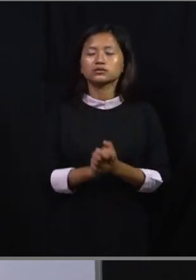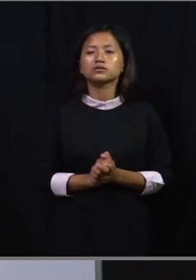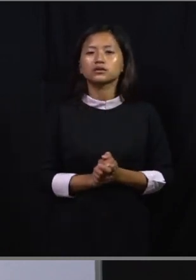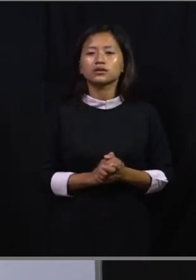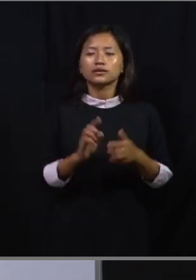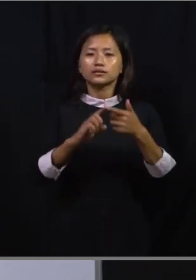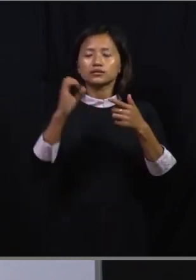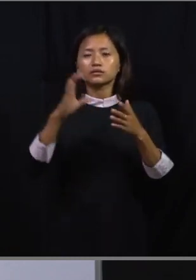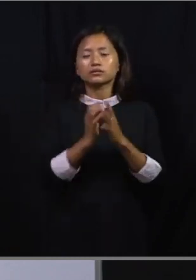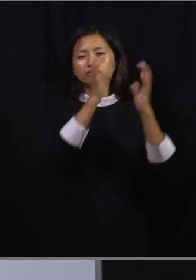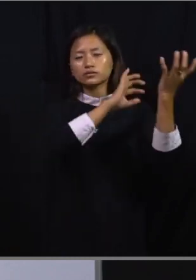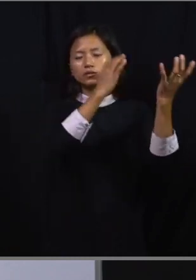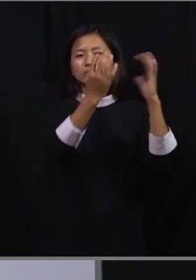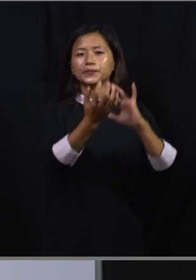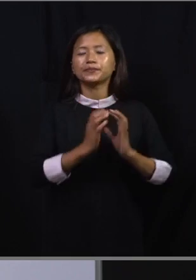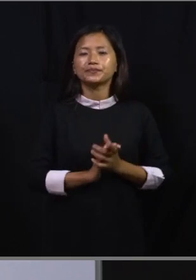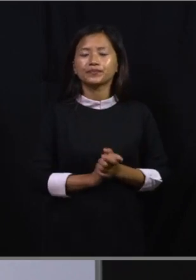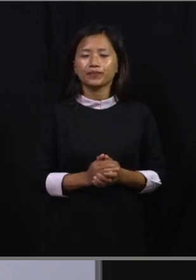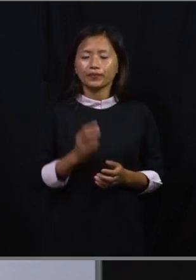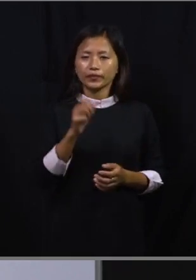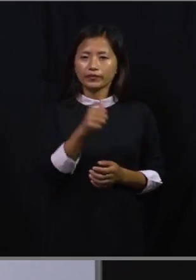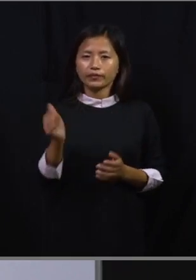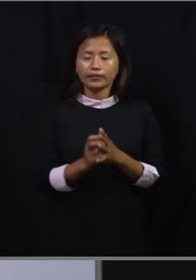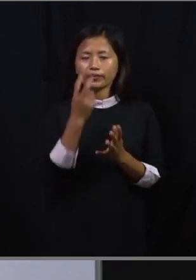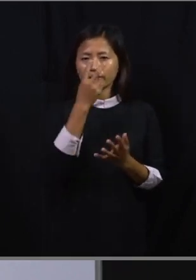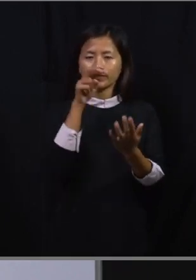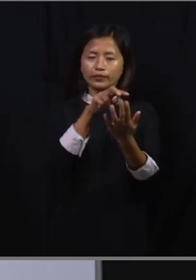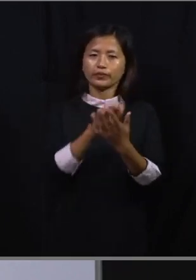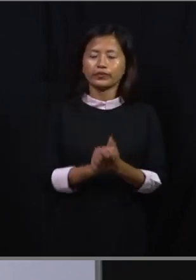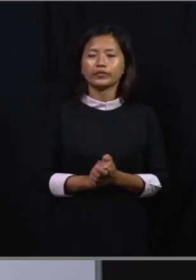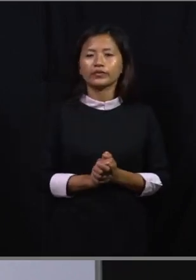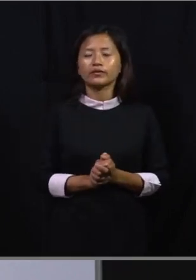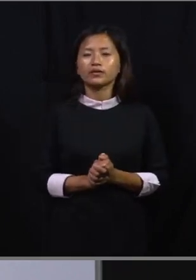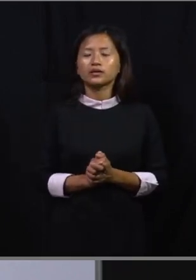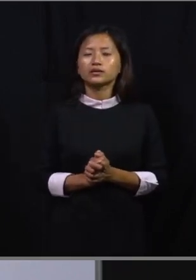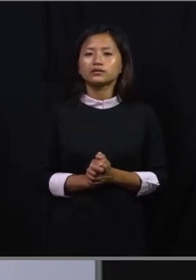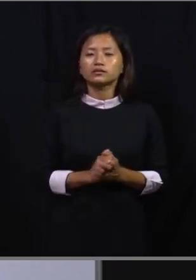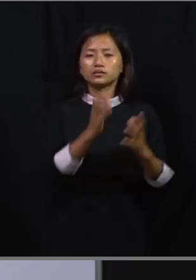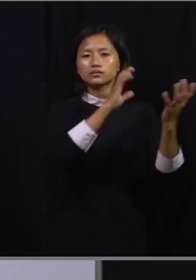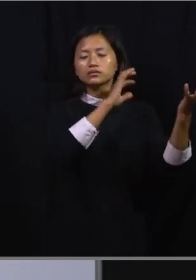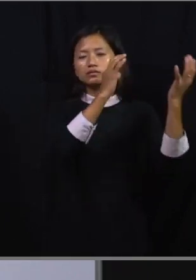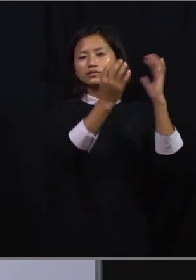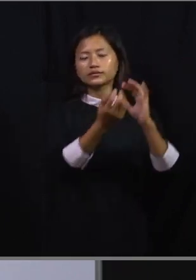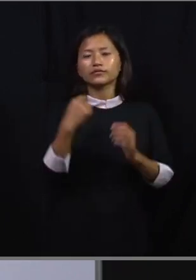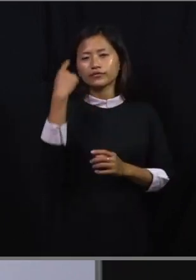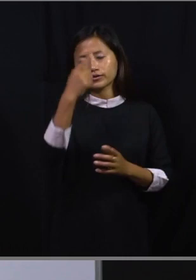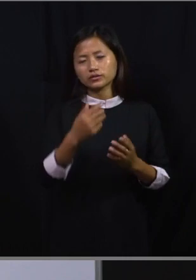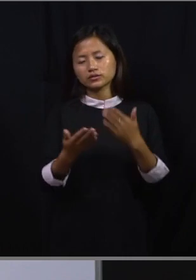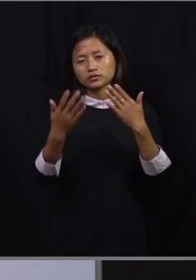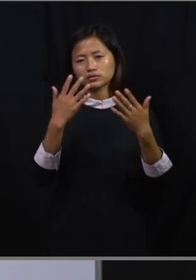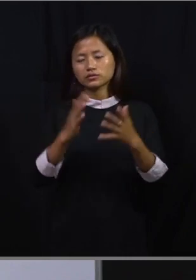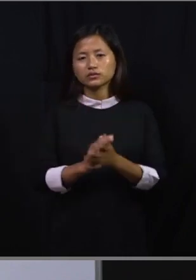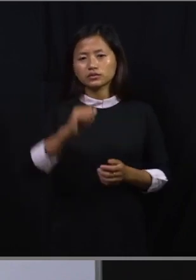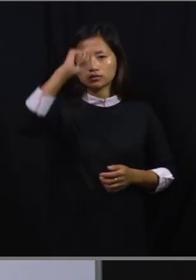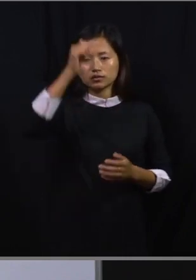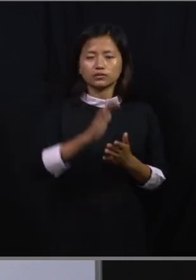the world. Okay, the other view is that the world is still faced with terrorism, especially in India. Okay,